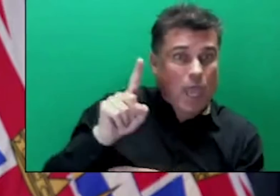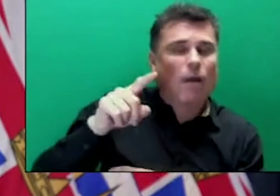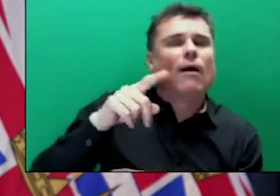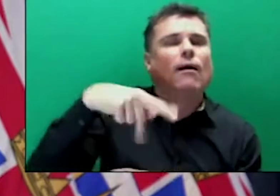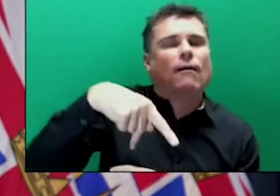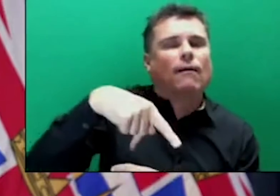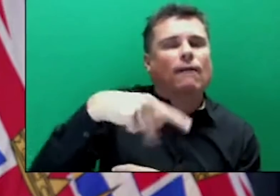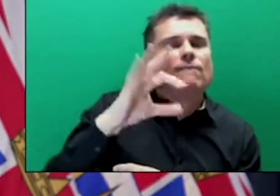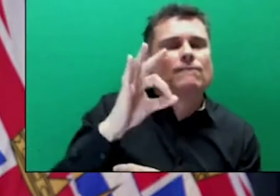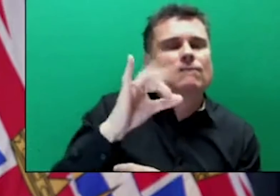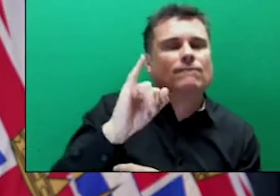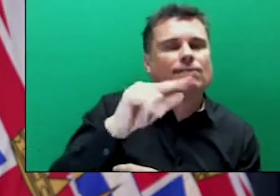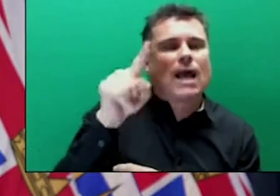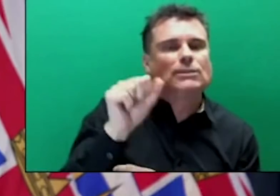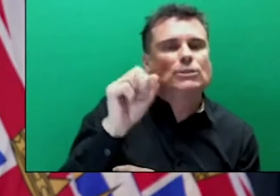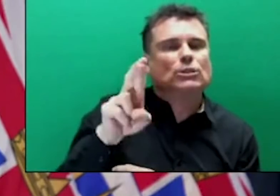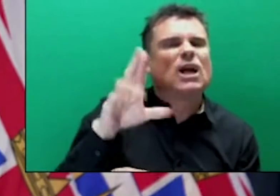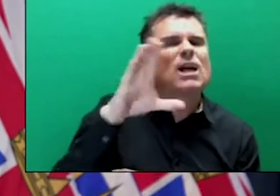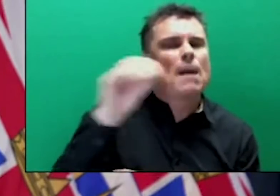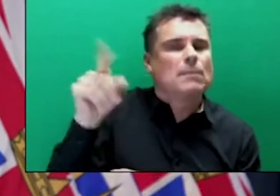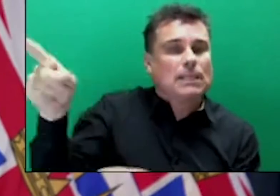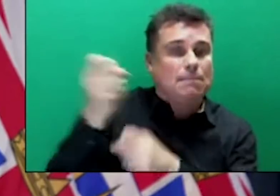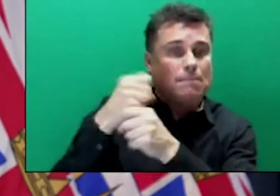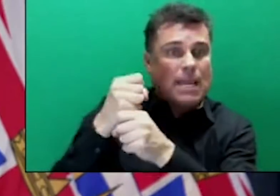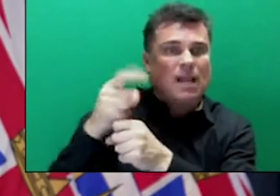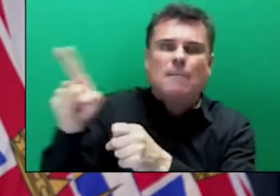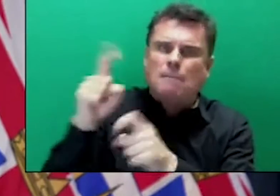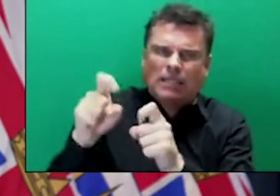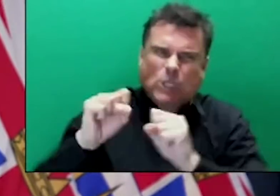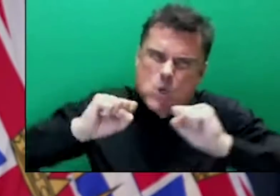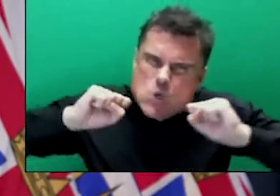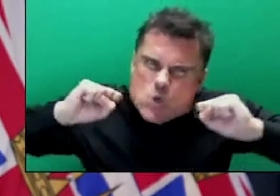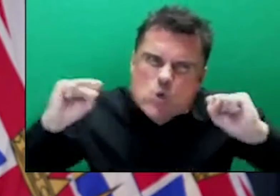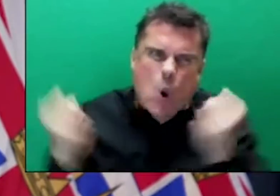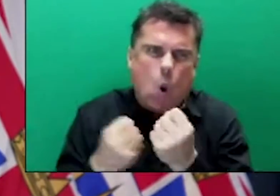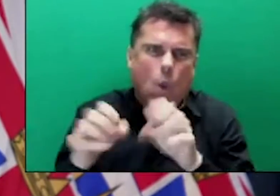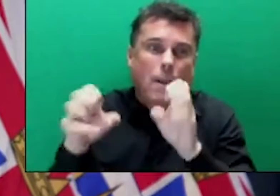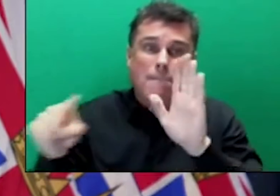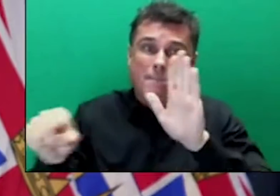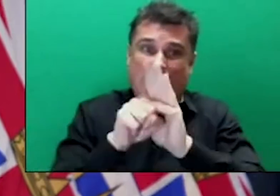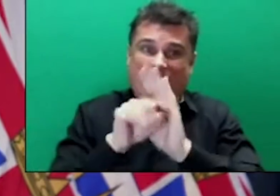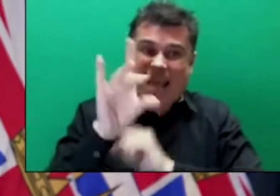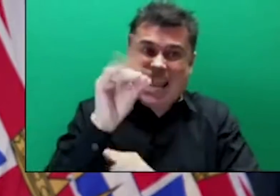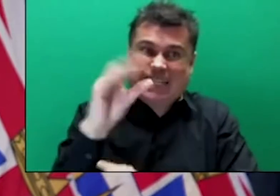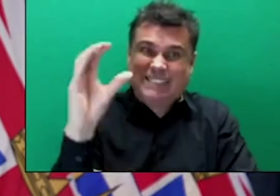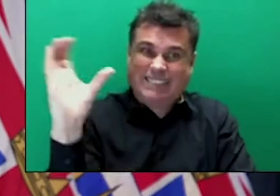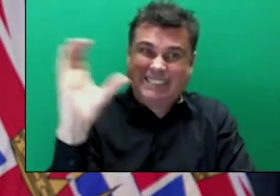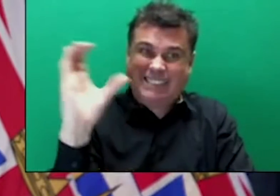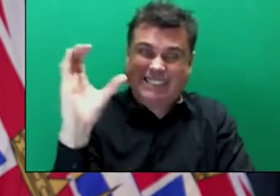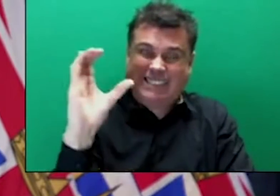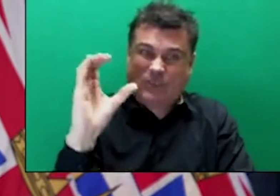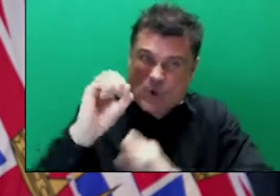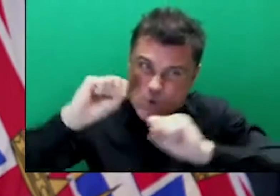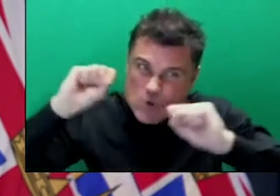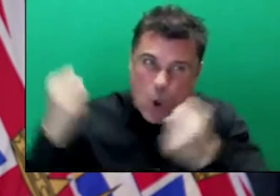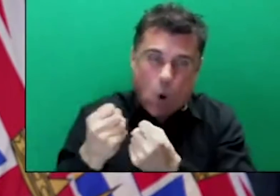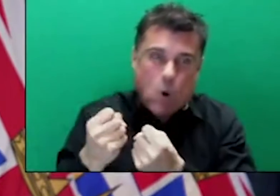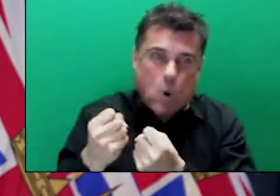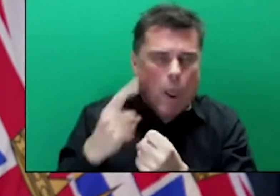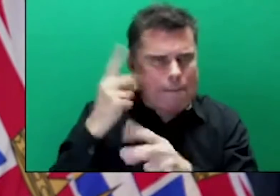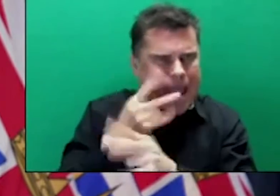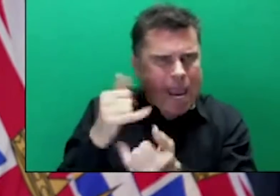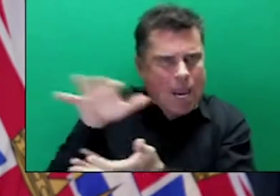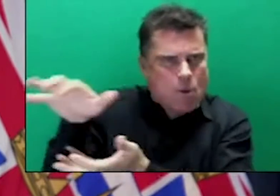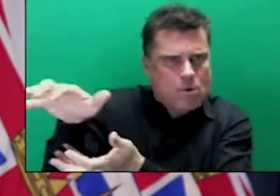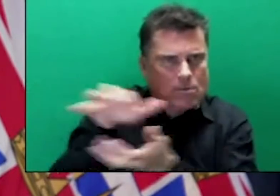are limited places that we have the equipment and the ability to do that. So we will be receiving small amounts to start